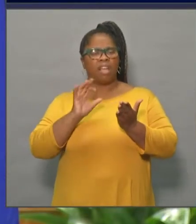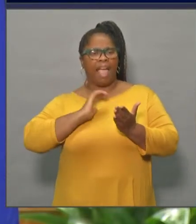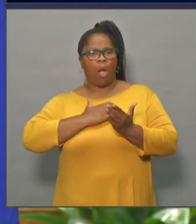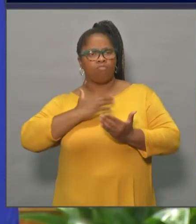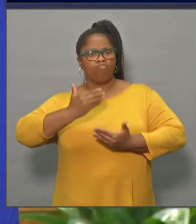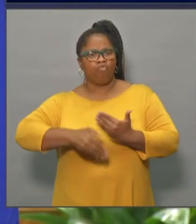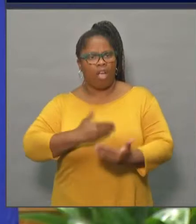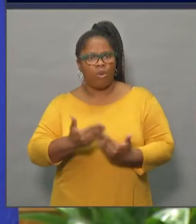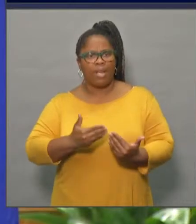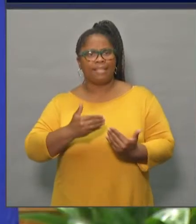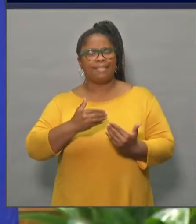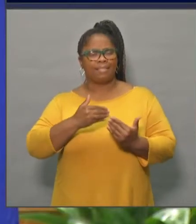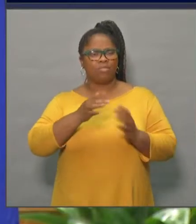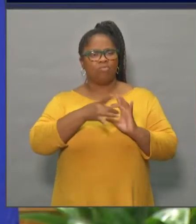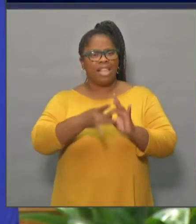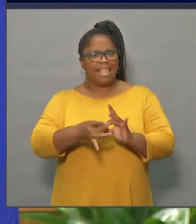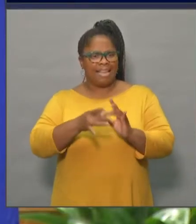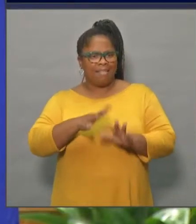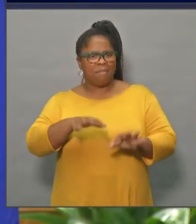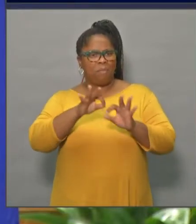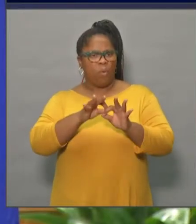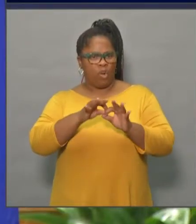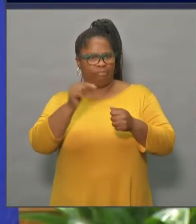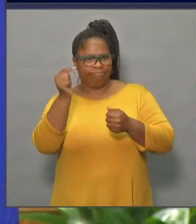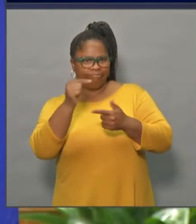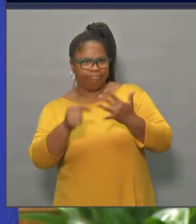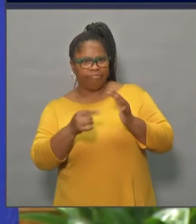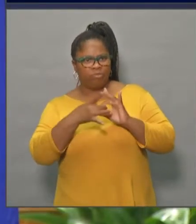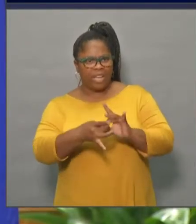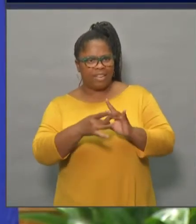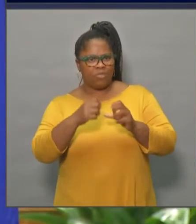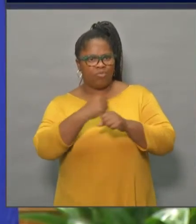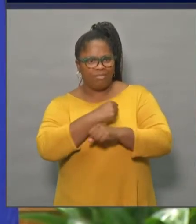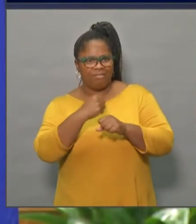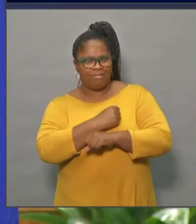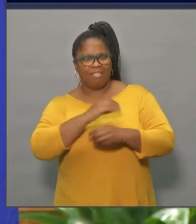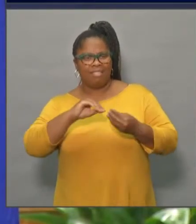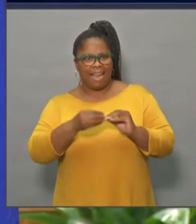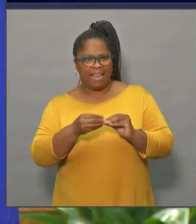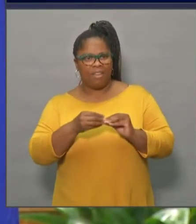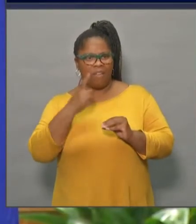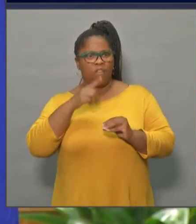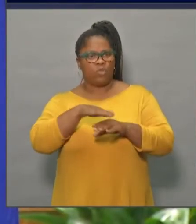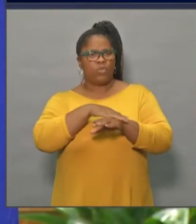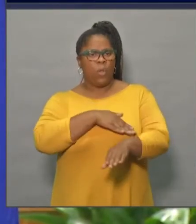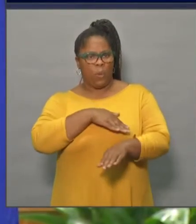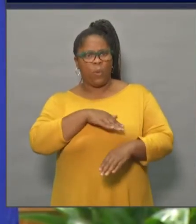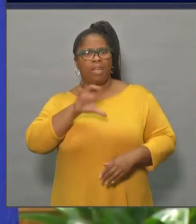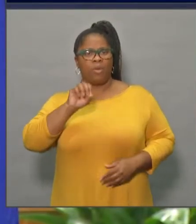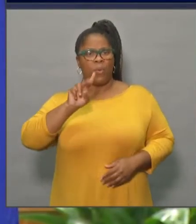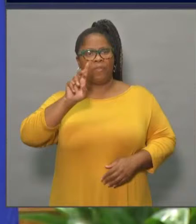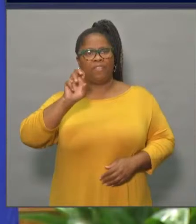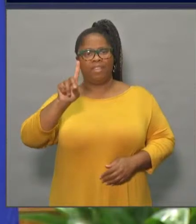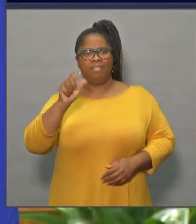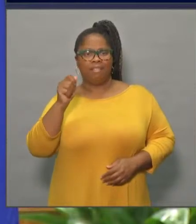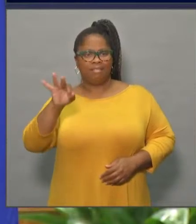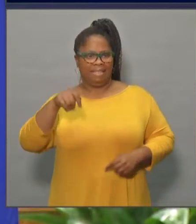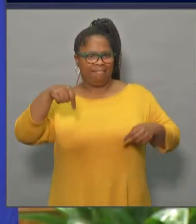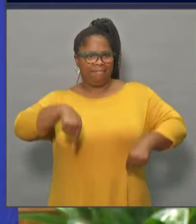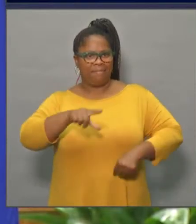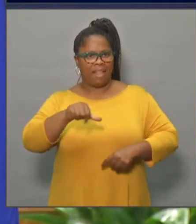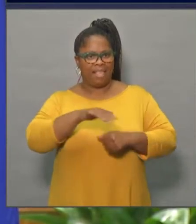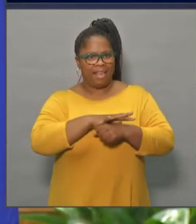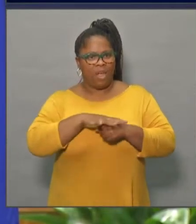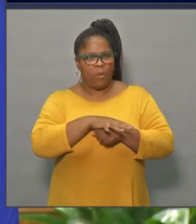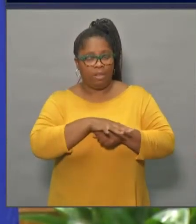our progress on continuing to slow the spread of COVID-19 in LA County. We're using this information to guide